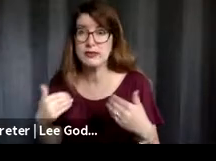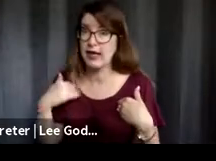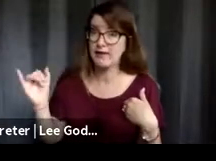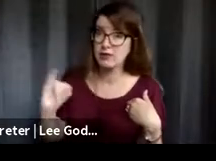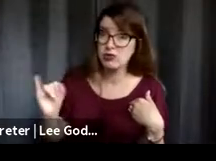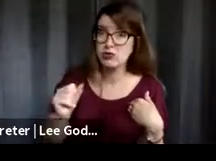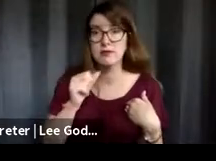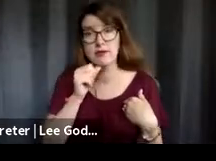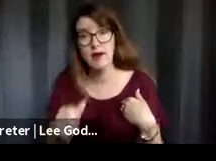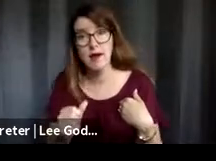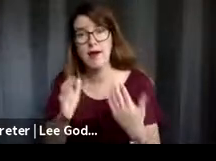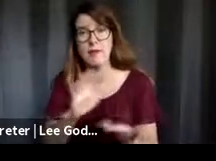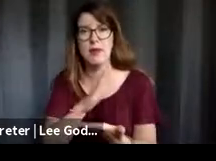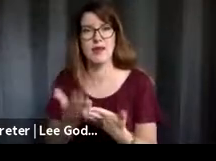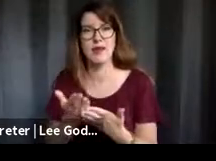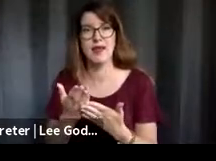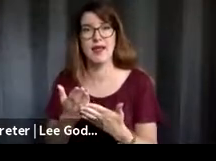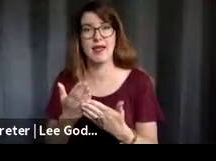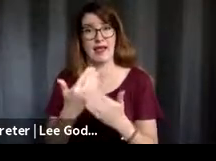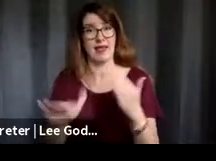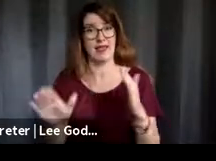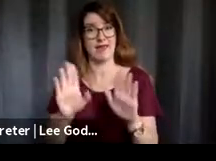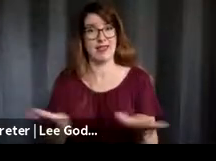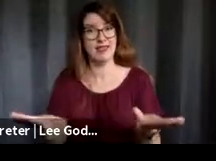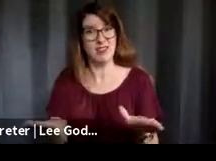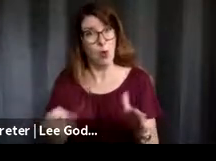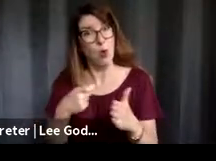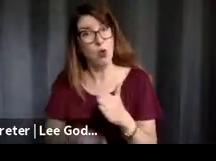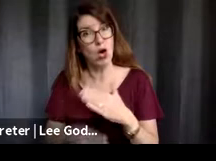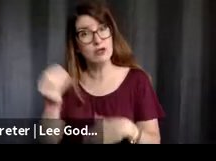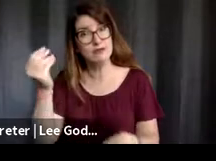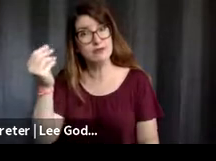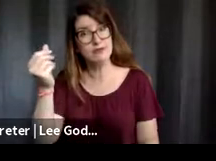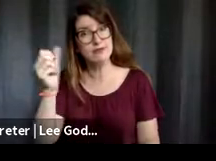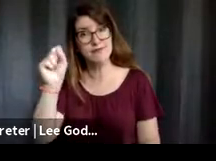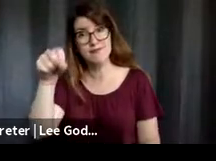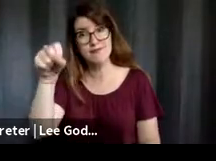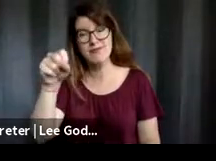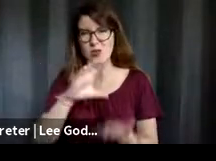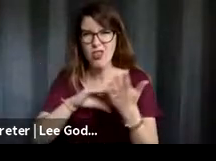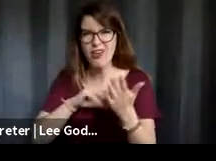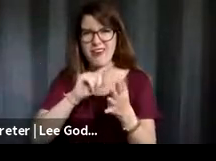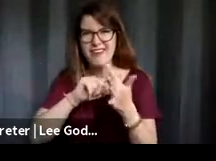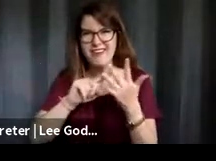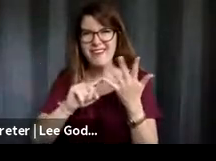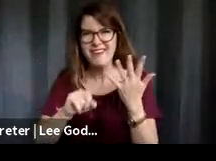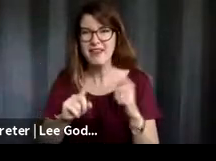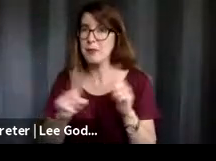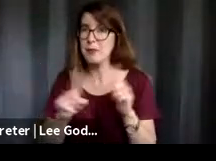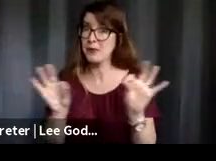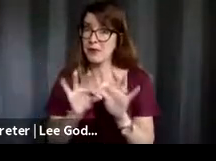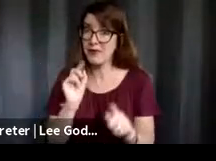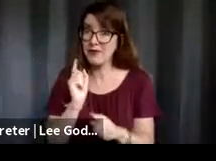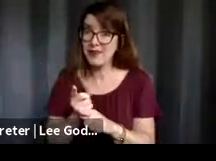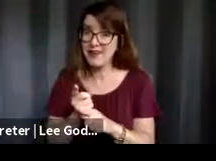not? You may land on have kids. That'll cost you a pretty penny. You learn about these kinds of things, but it's worth it,